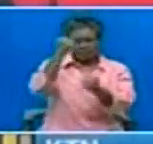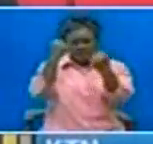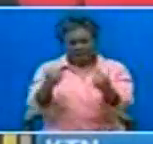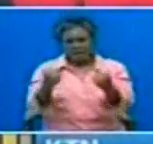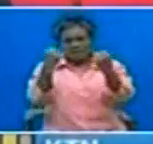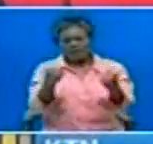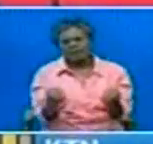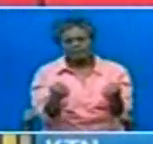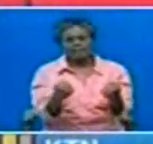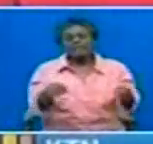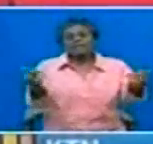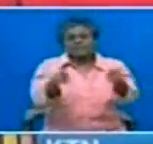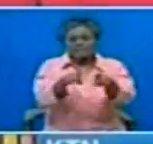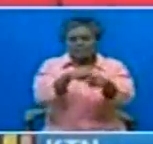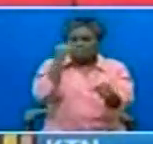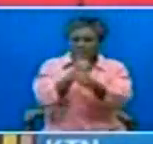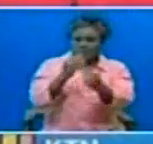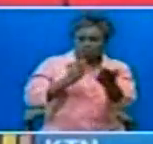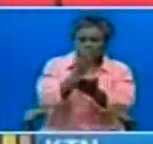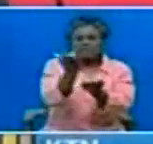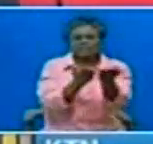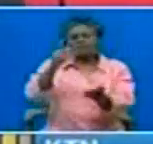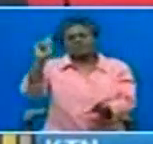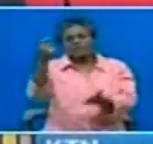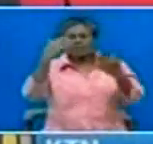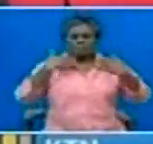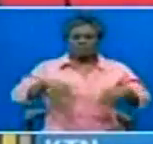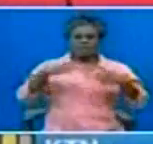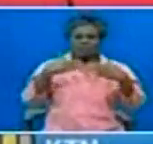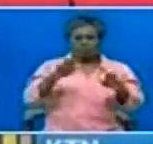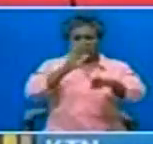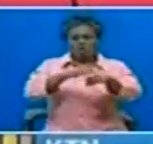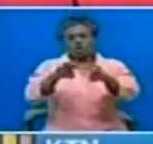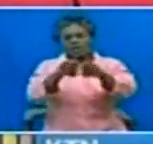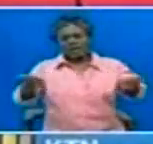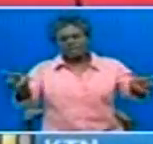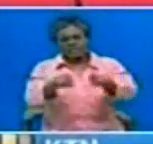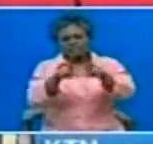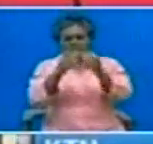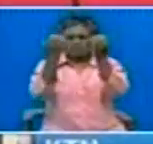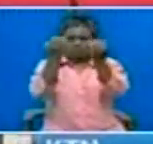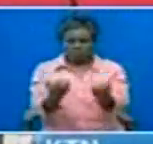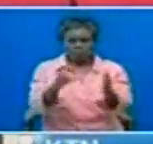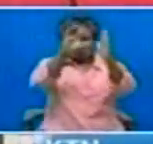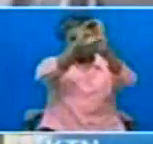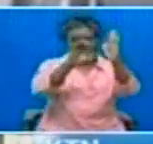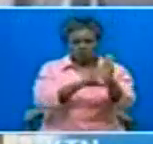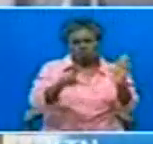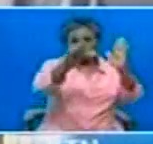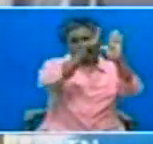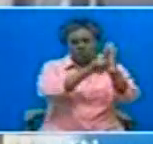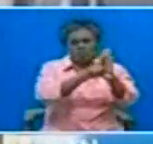for us, and ensure that we serve the people of Kenya in matters of land as required by the constitution and by the law.